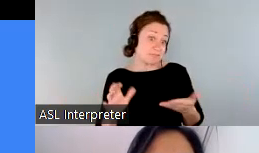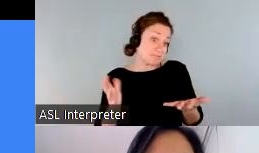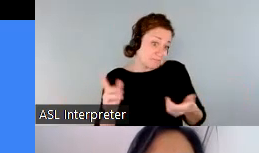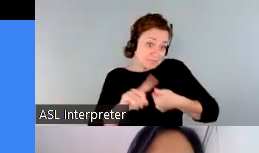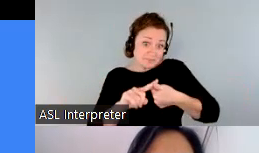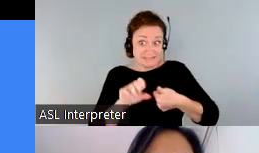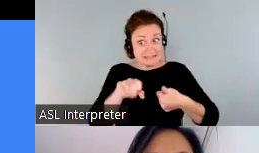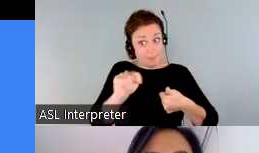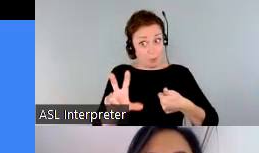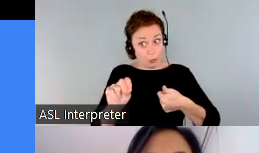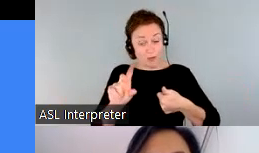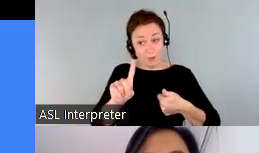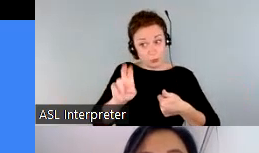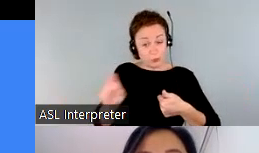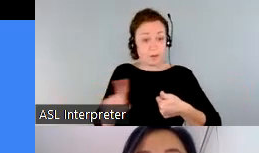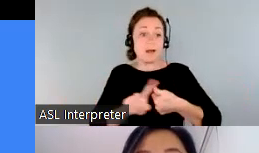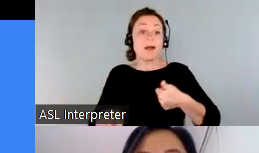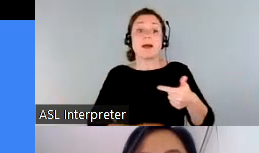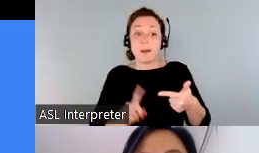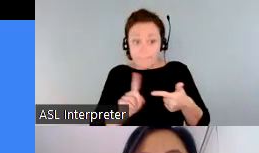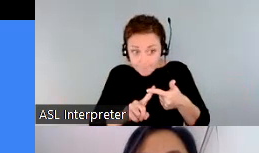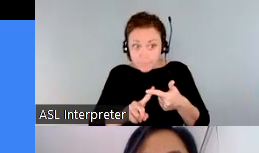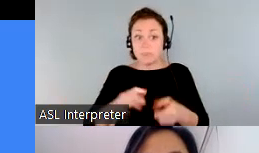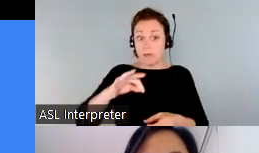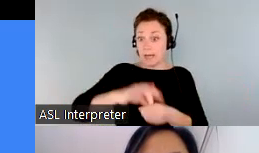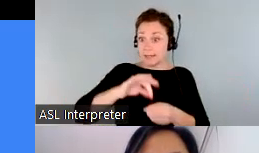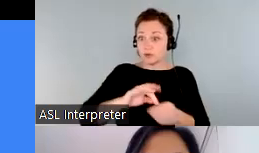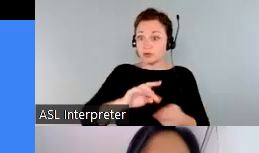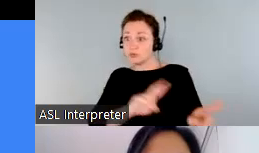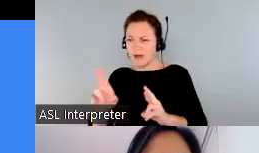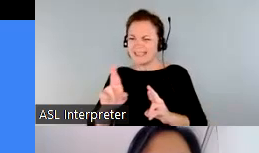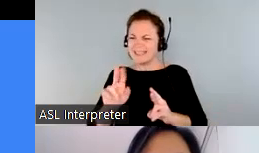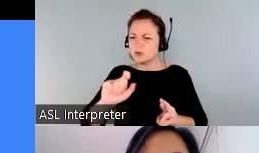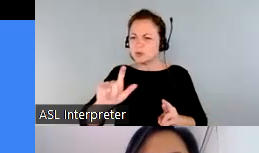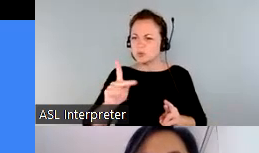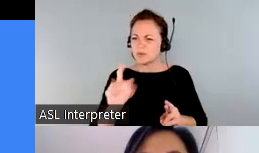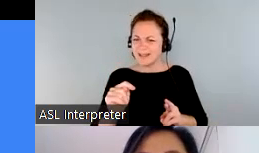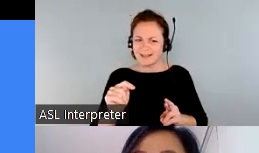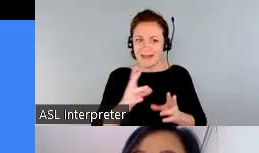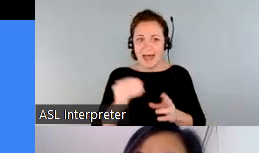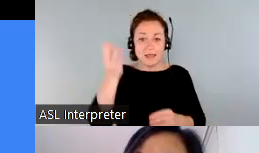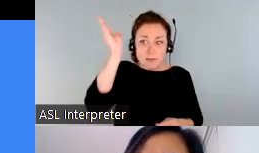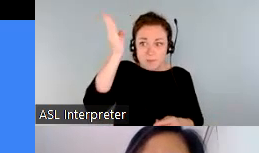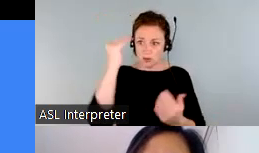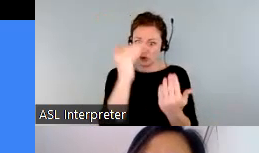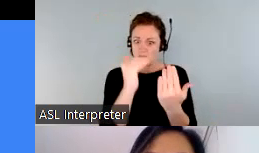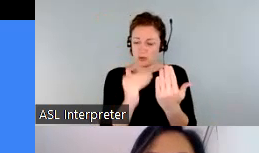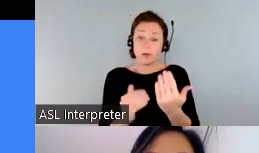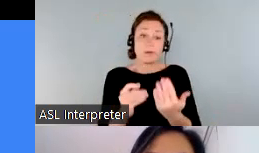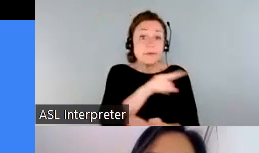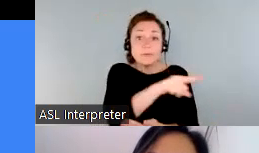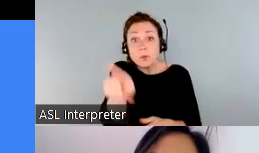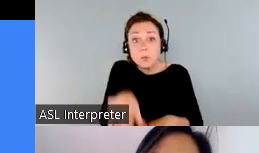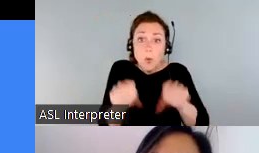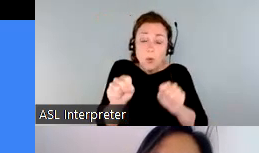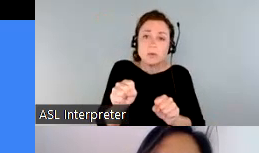community. We also have an election readiness toolkit and a speaker roster. So if you're hosting an event and need a speaker